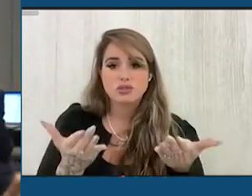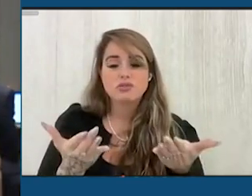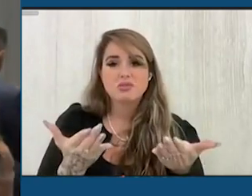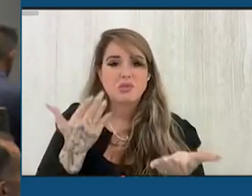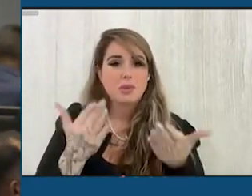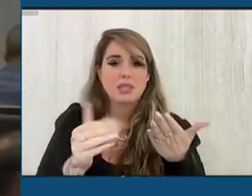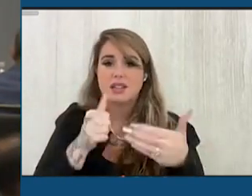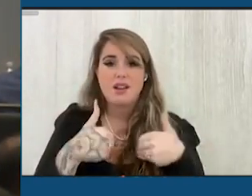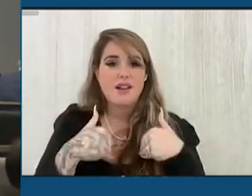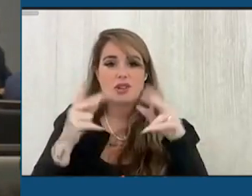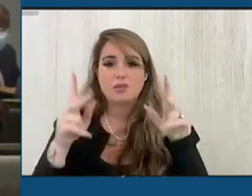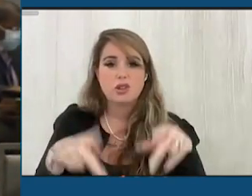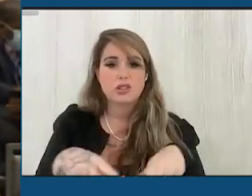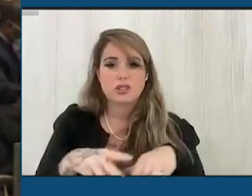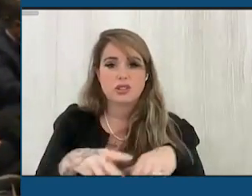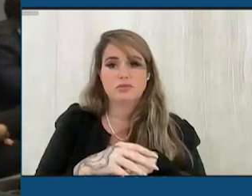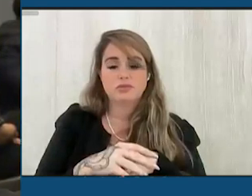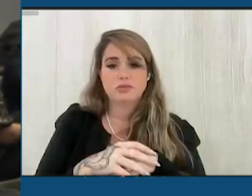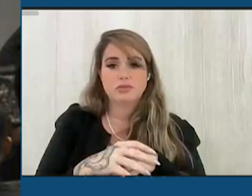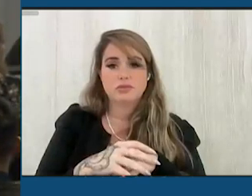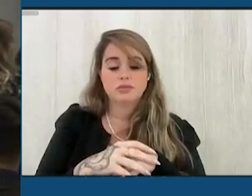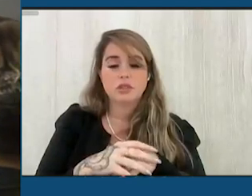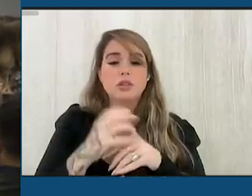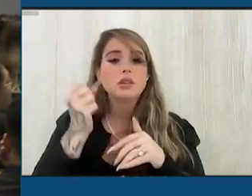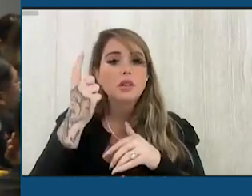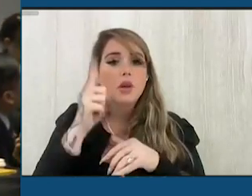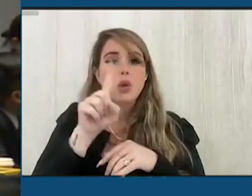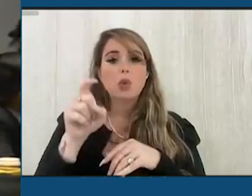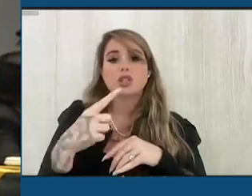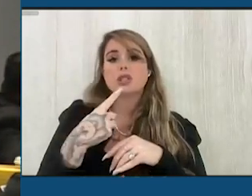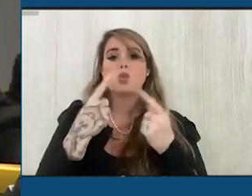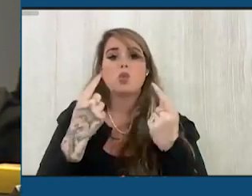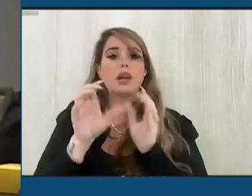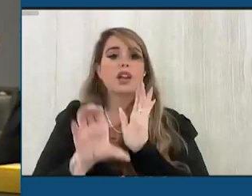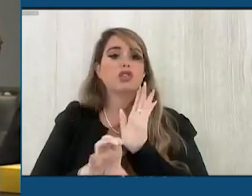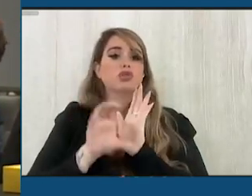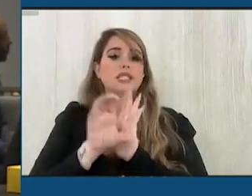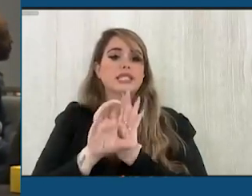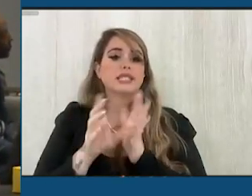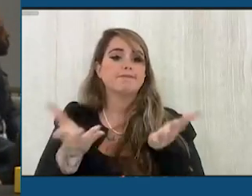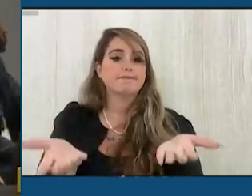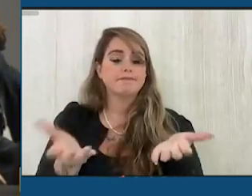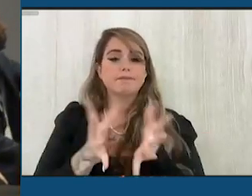that. Now the question is, what are the characteristics?